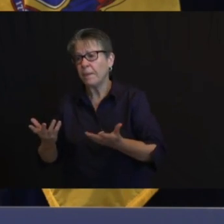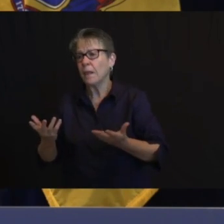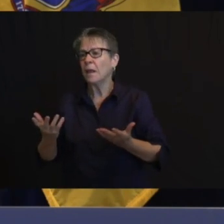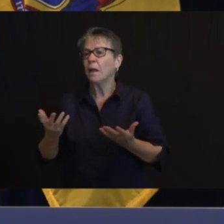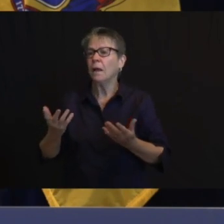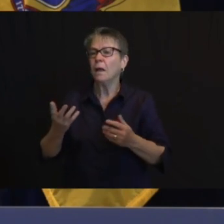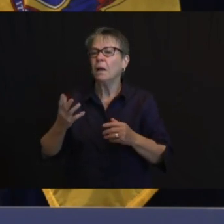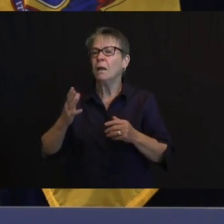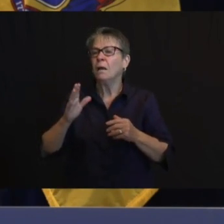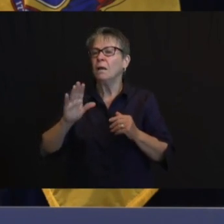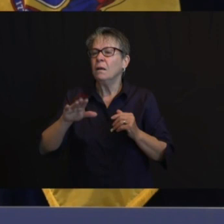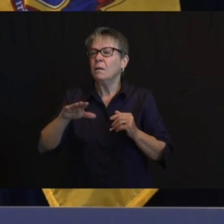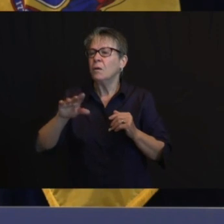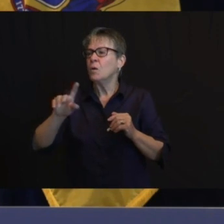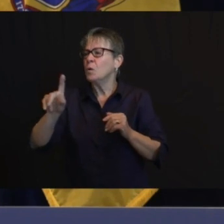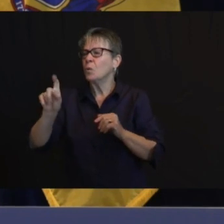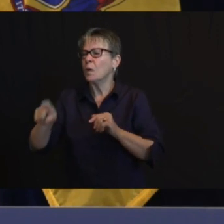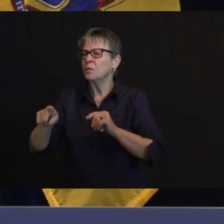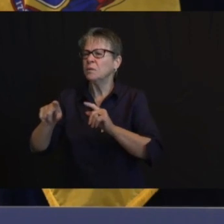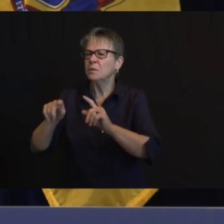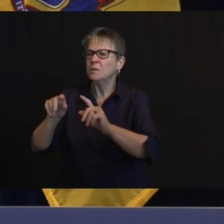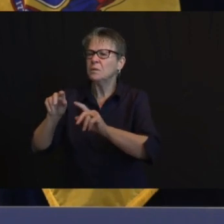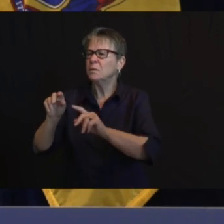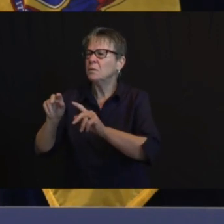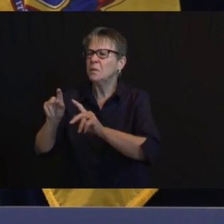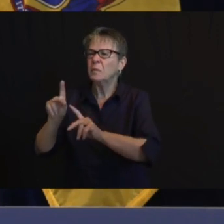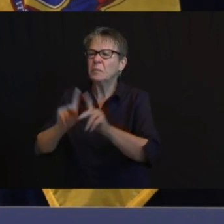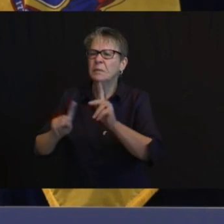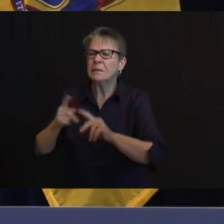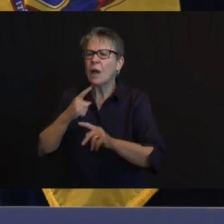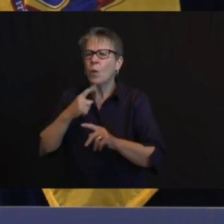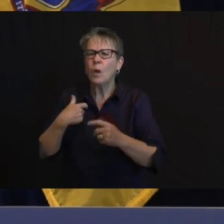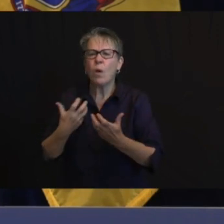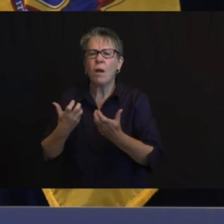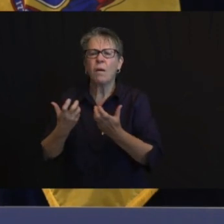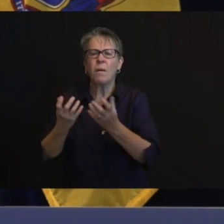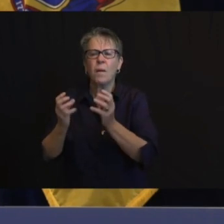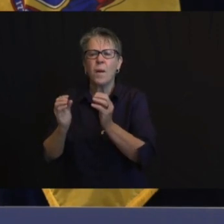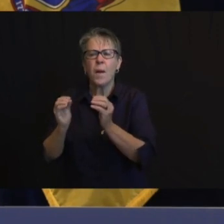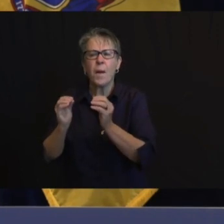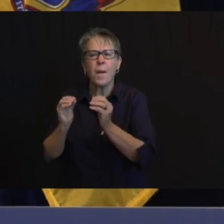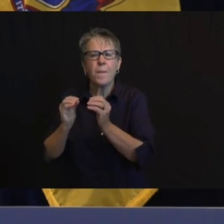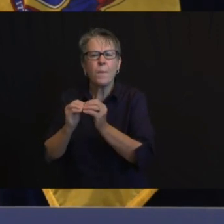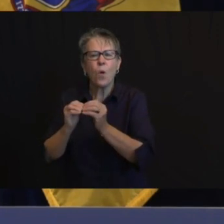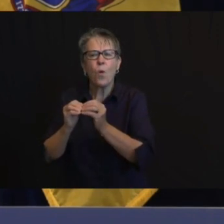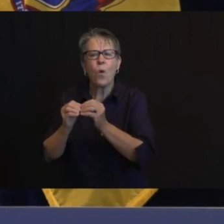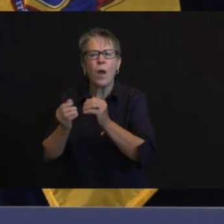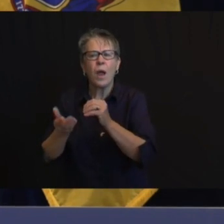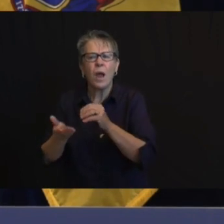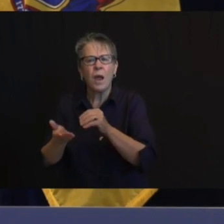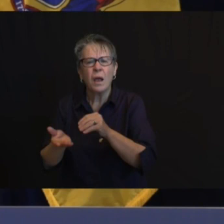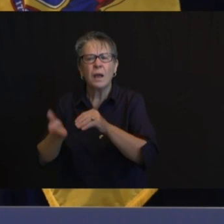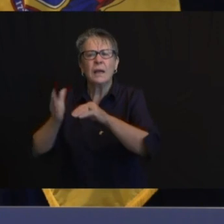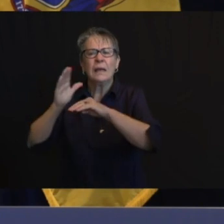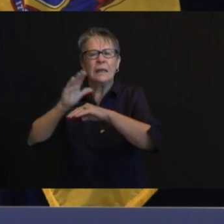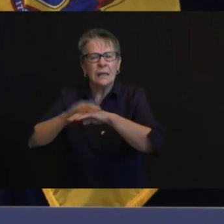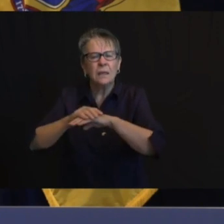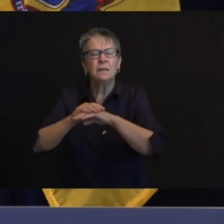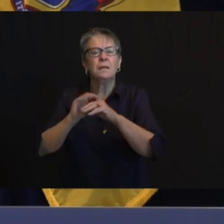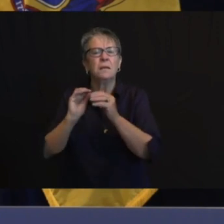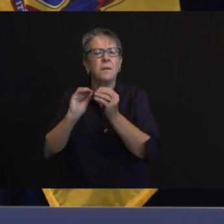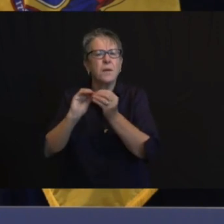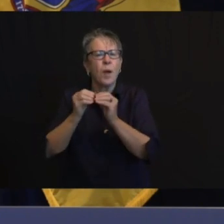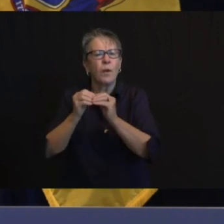say to people who are saying we have to have more capacity for indoor dining? Does this show that, you know, that might not be possible? Well, it